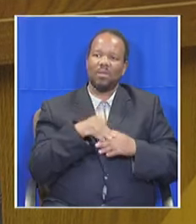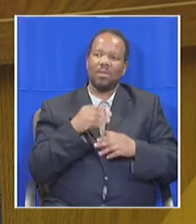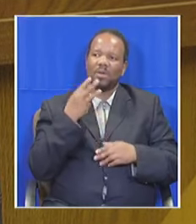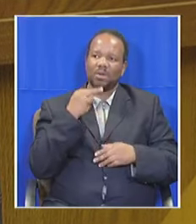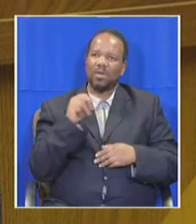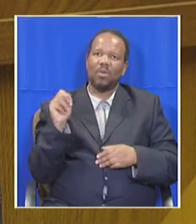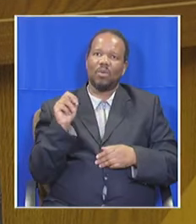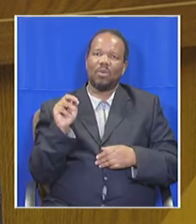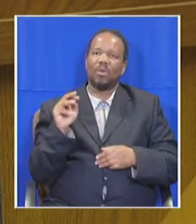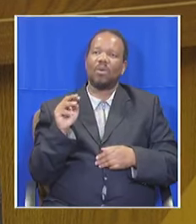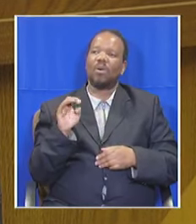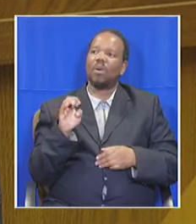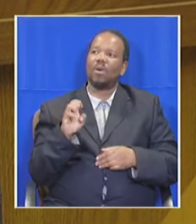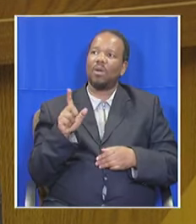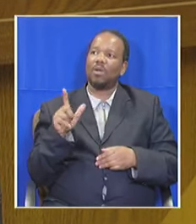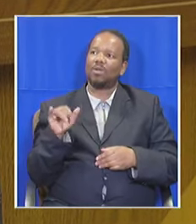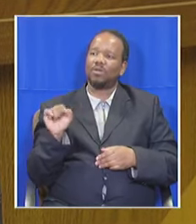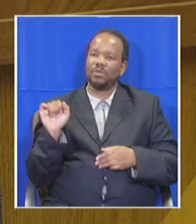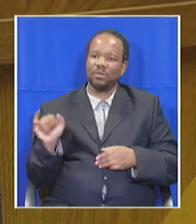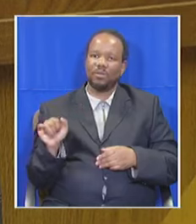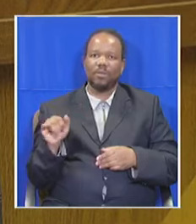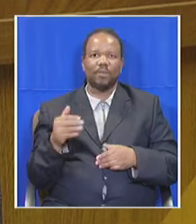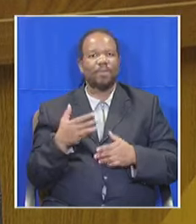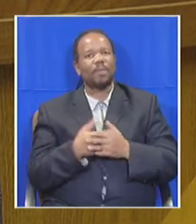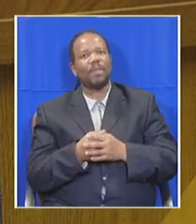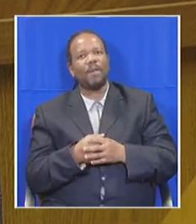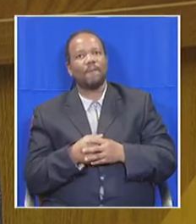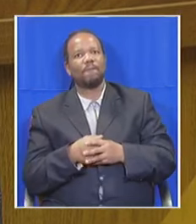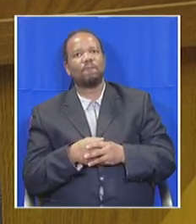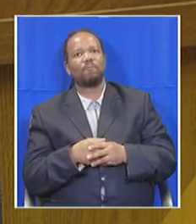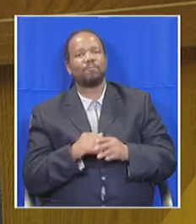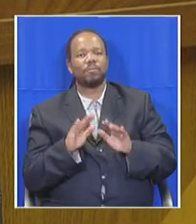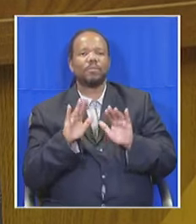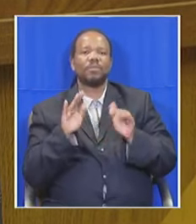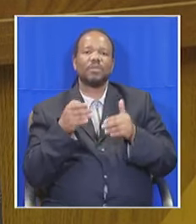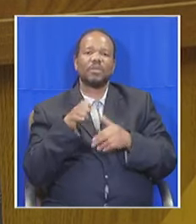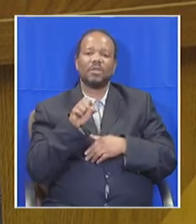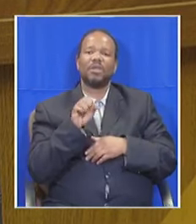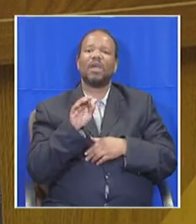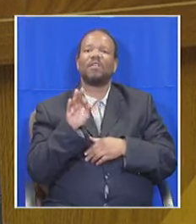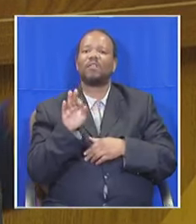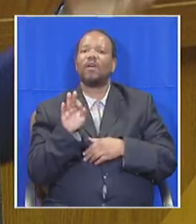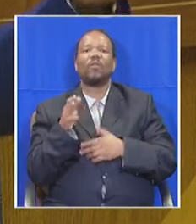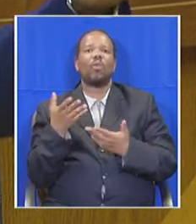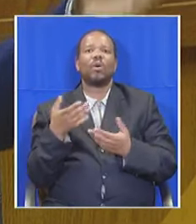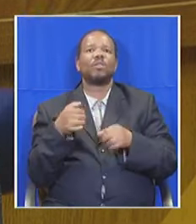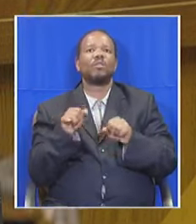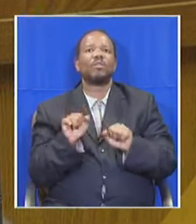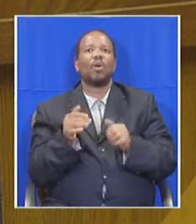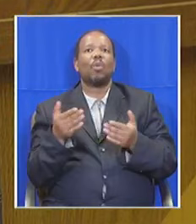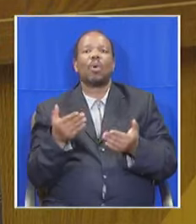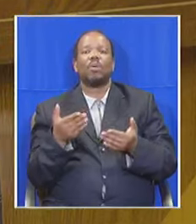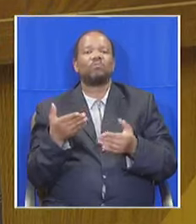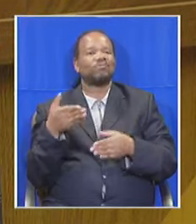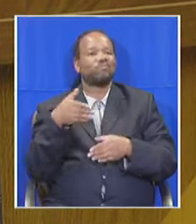Ollis. Can sit down. Yeah. You know, I don't know what Chairperson, the EFF has turned these days. They don't come to the